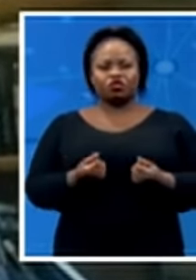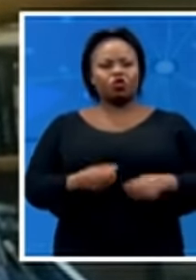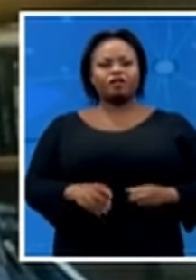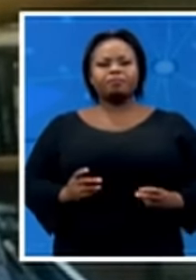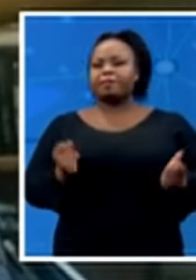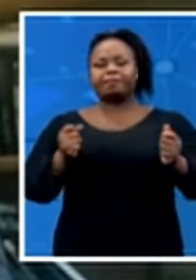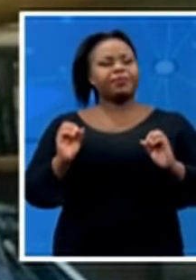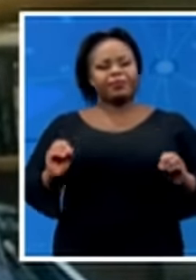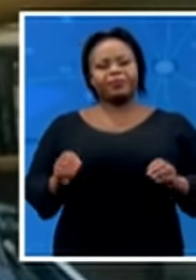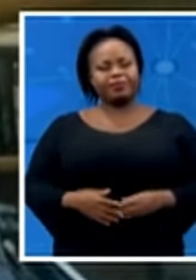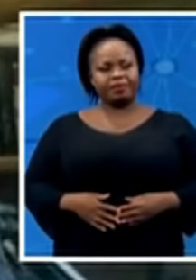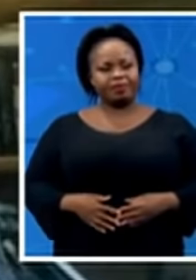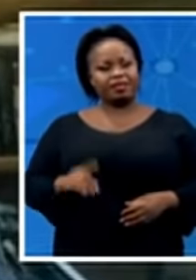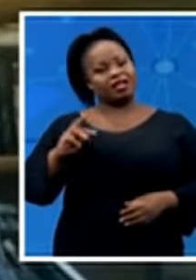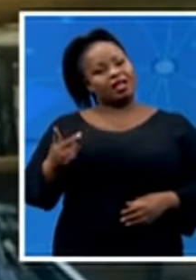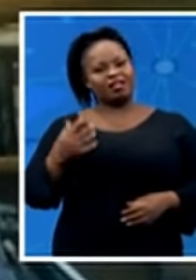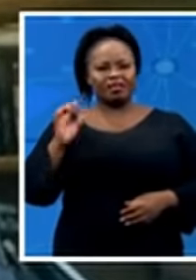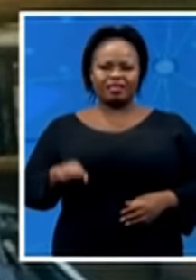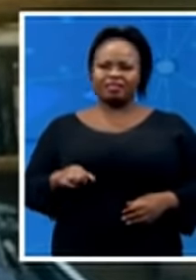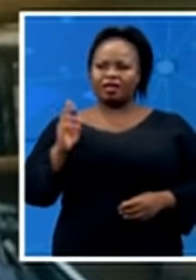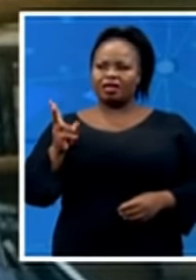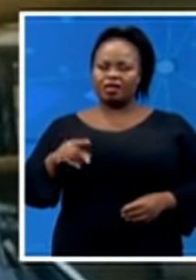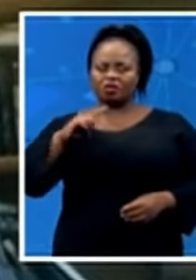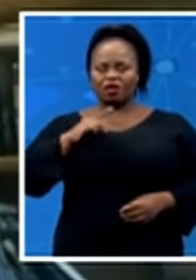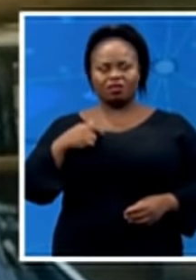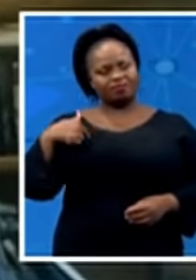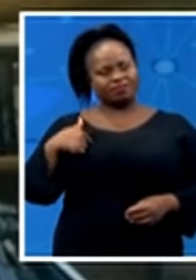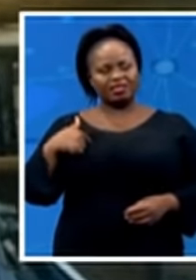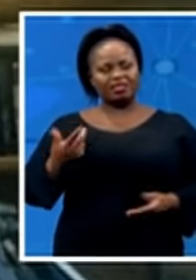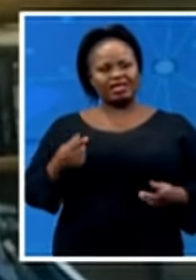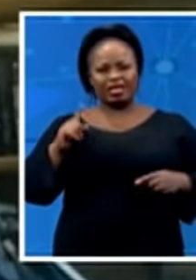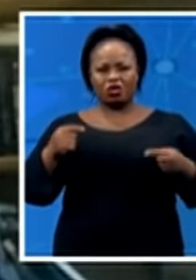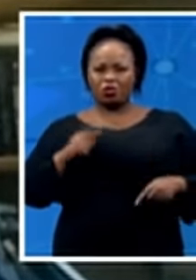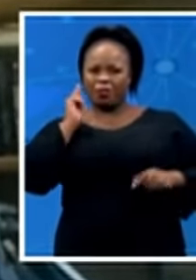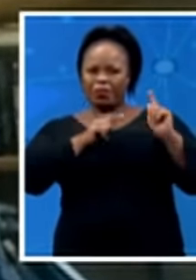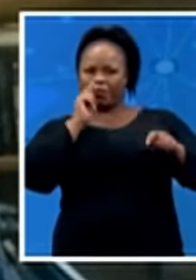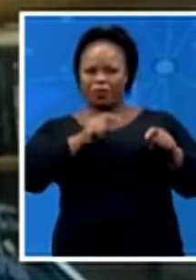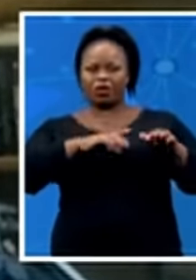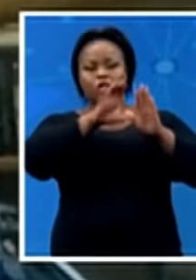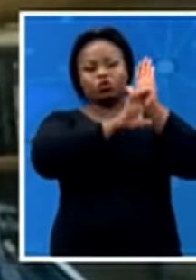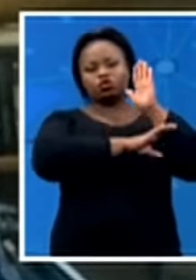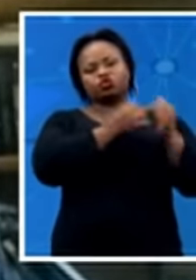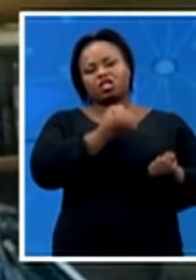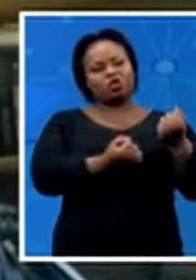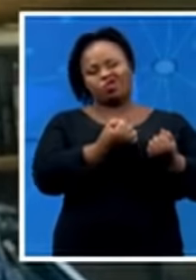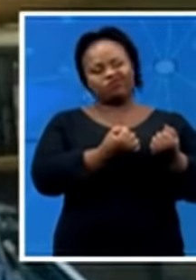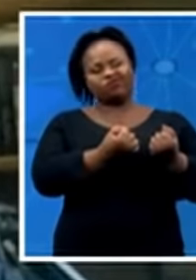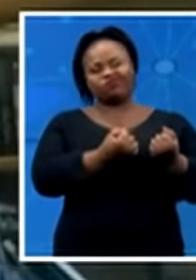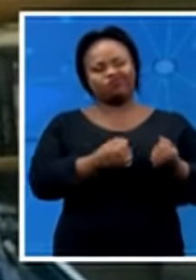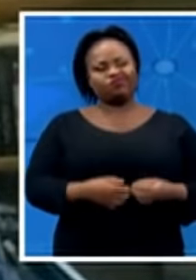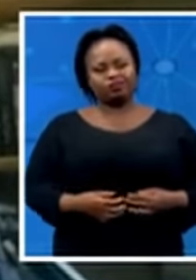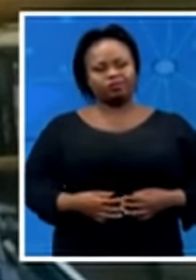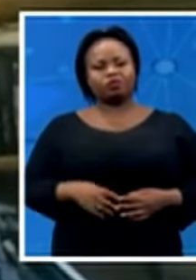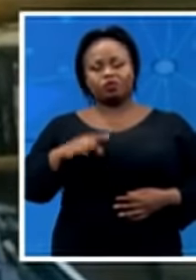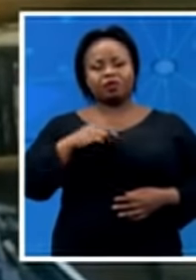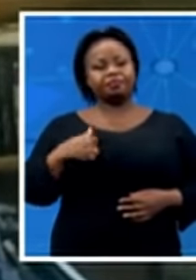don't, I certainly wouldn't point that finger at the Constitutional Court in the main. And I think Judge Crickler is right. I mean, you